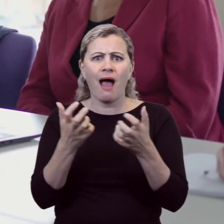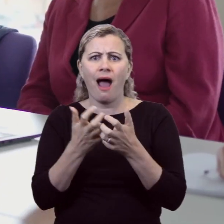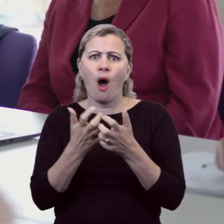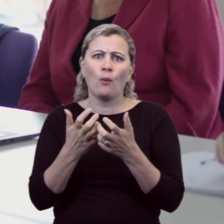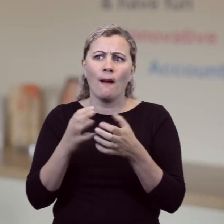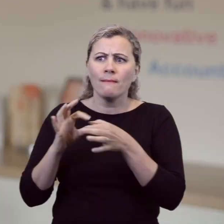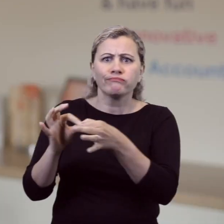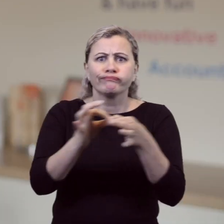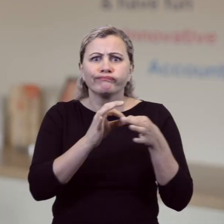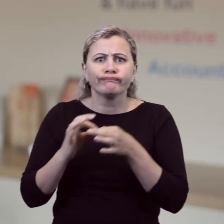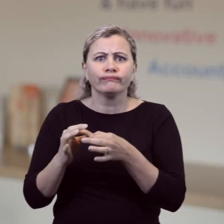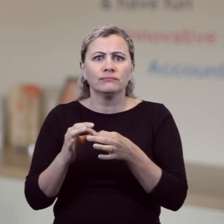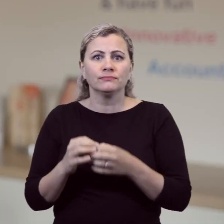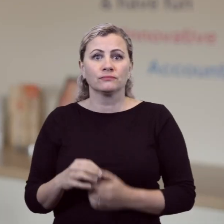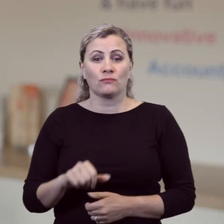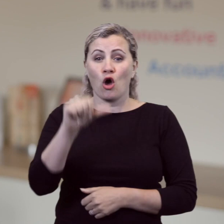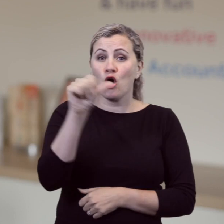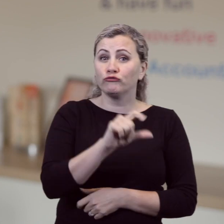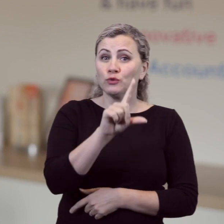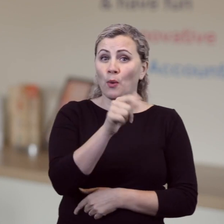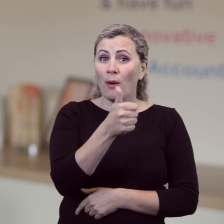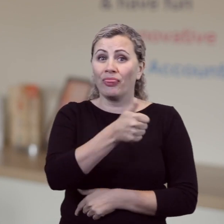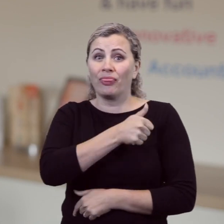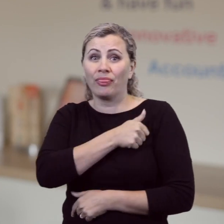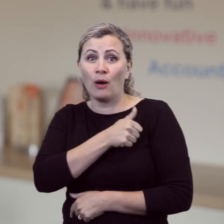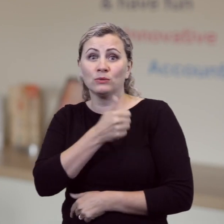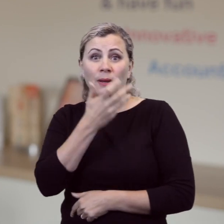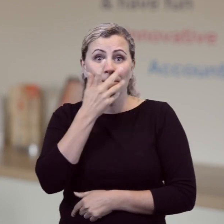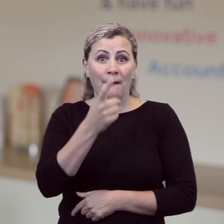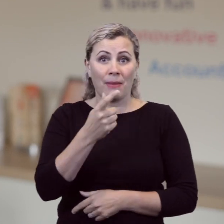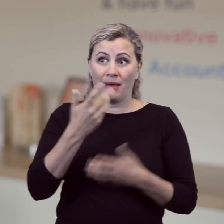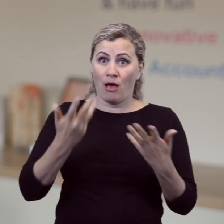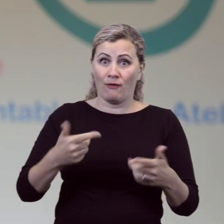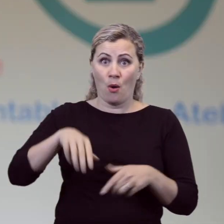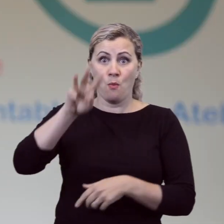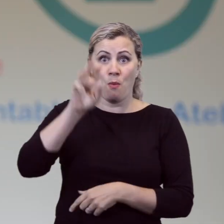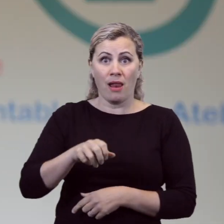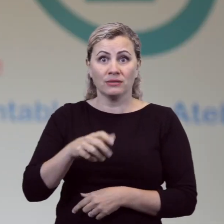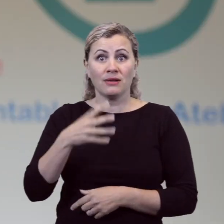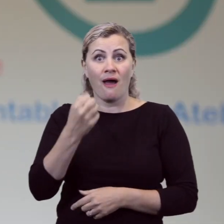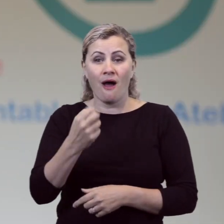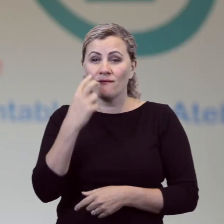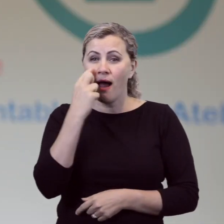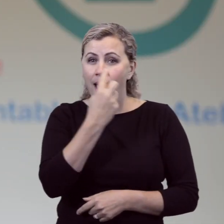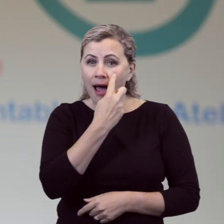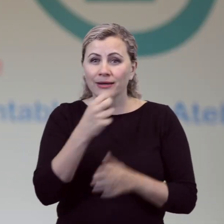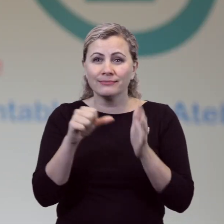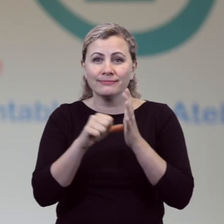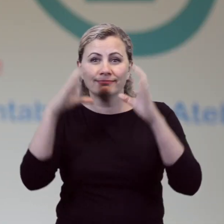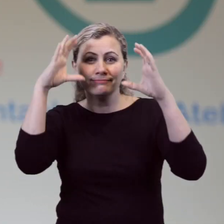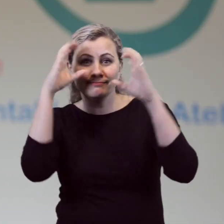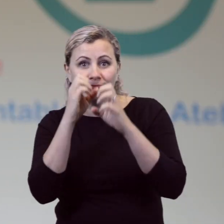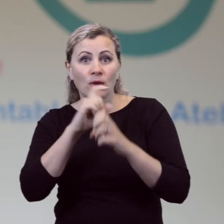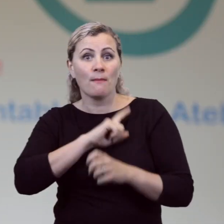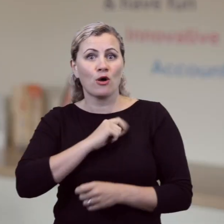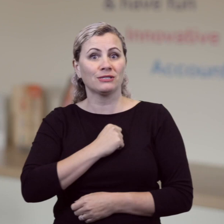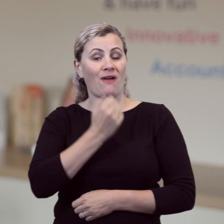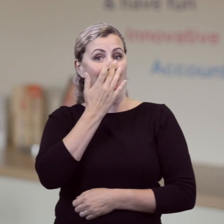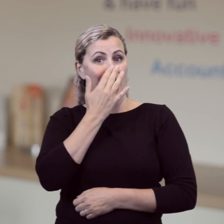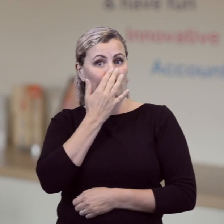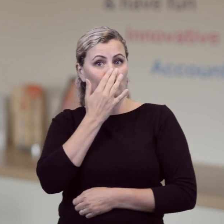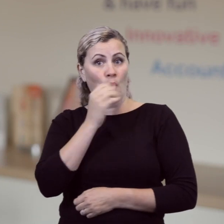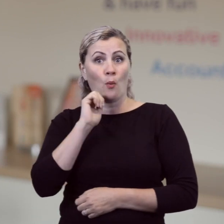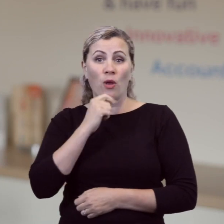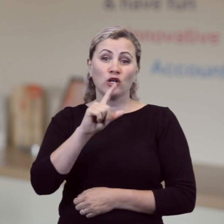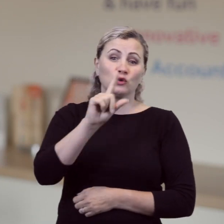really need it. There's 121,000 people currently in Wales that have got sight loss, and because of our ageing population, that is going to double in the